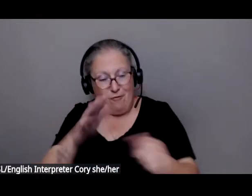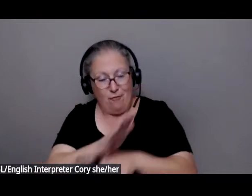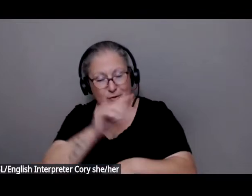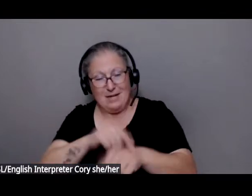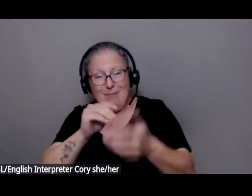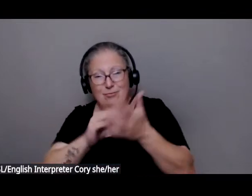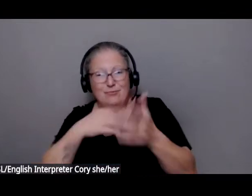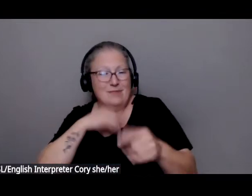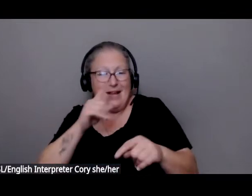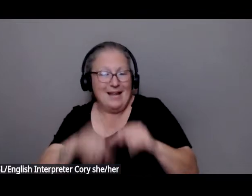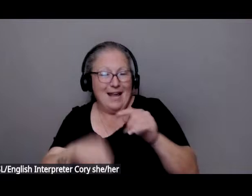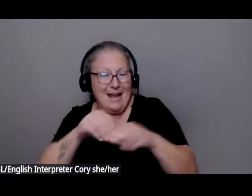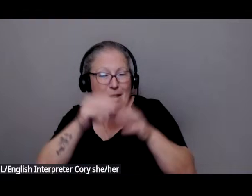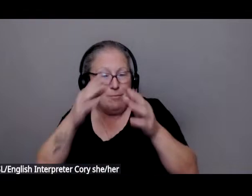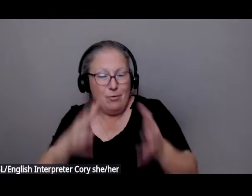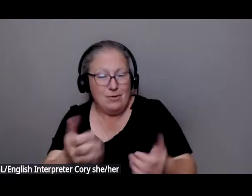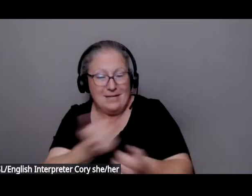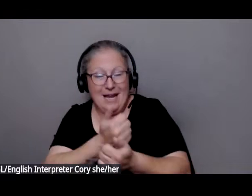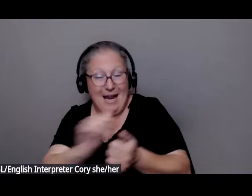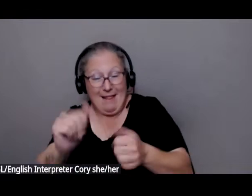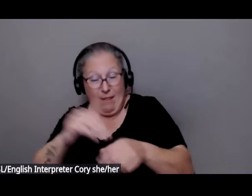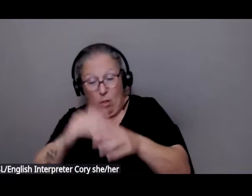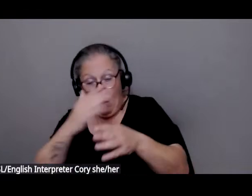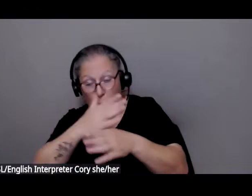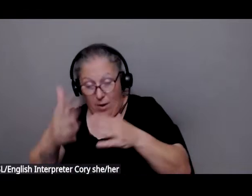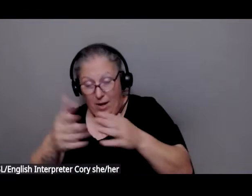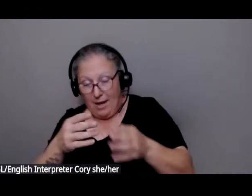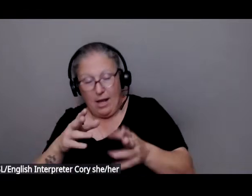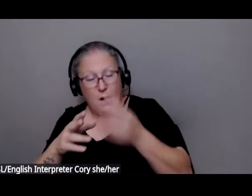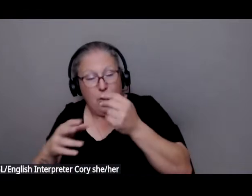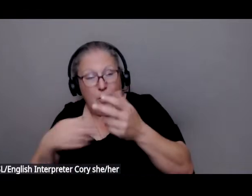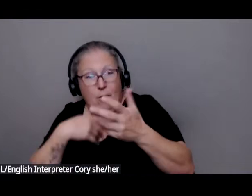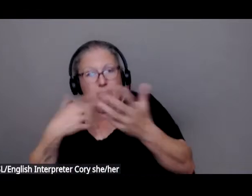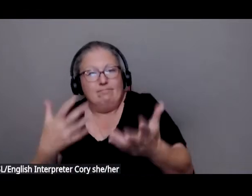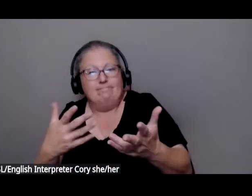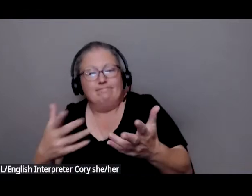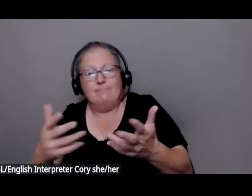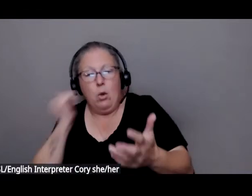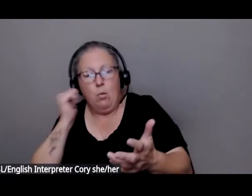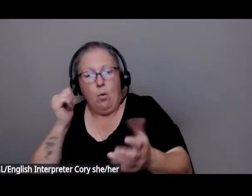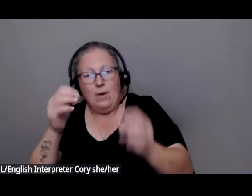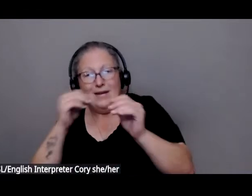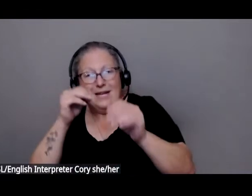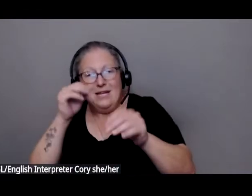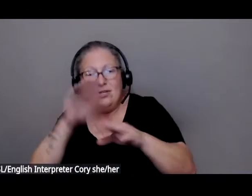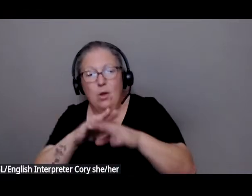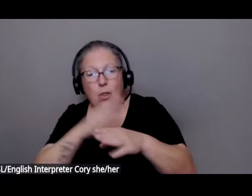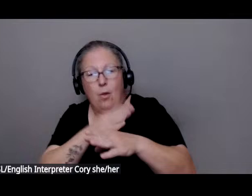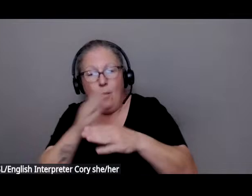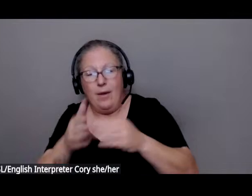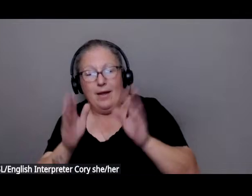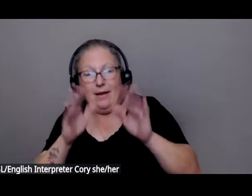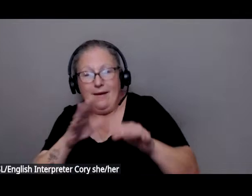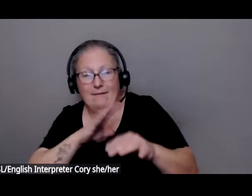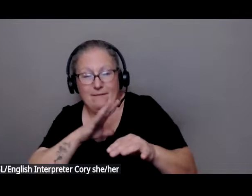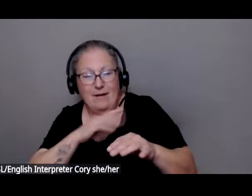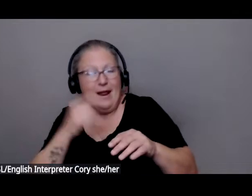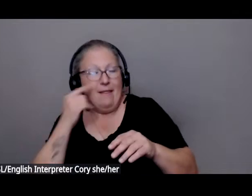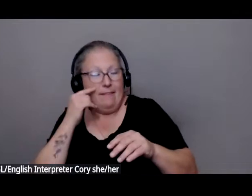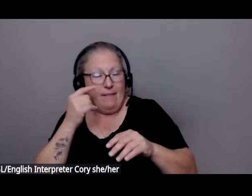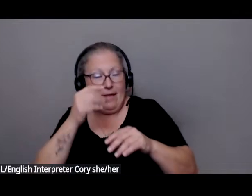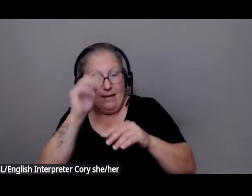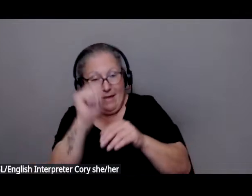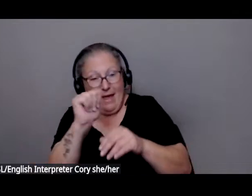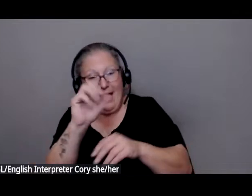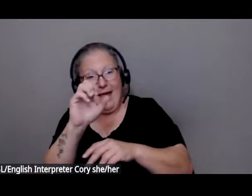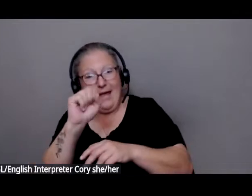do that. Anything on the weekends? No, they have a life. They won't come and teach us on the weekends. And that's fine. So I think asynchronous classes could